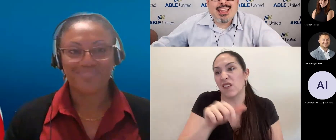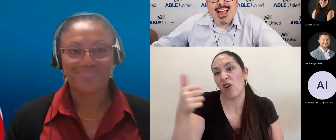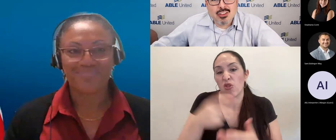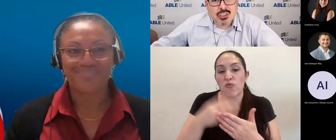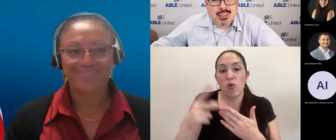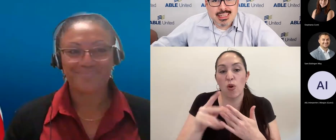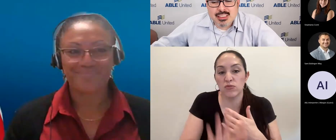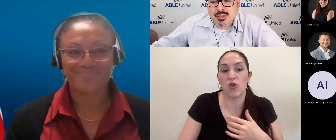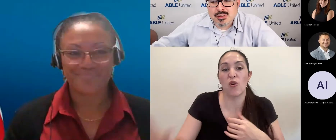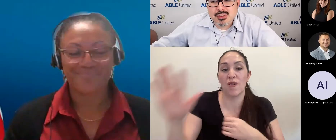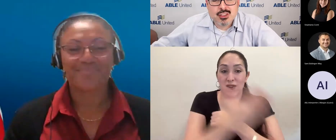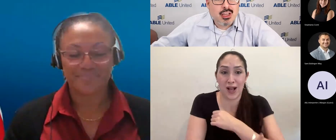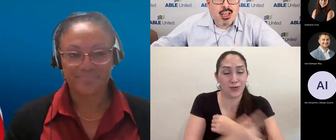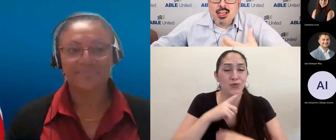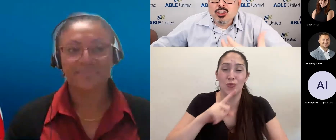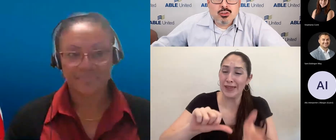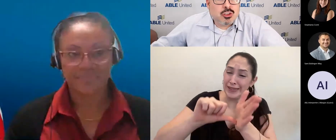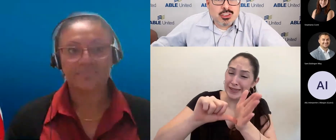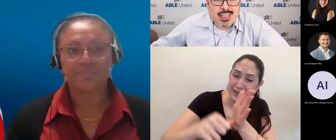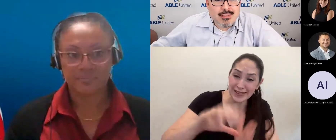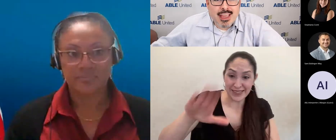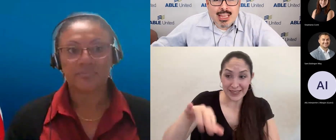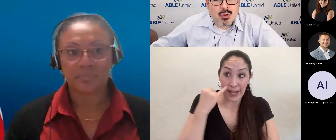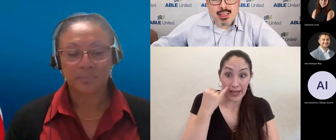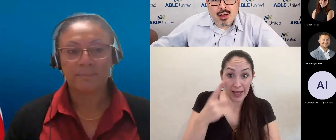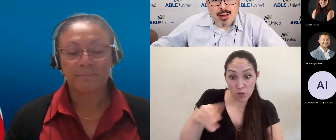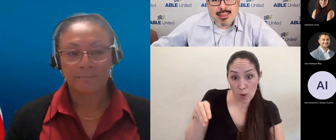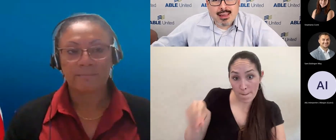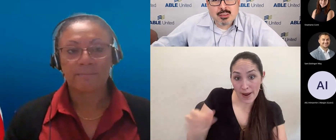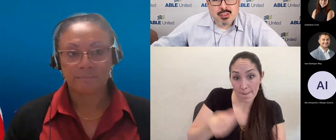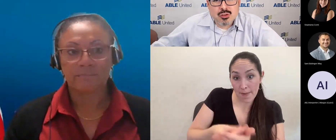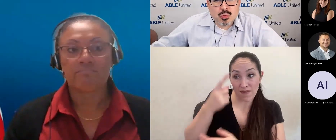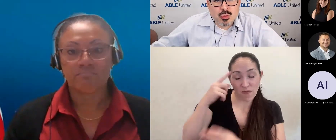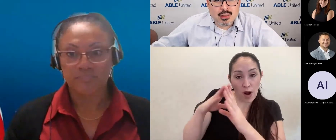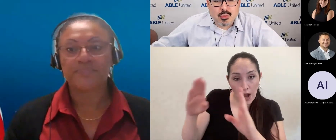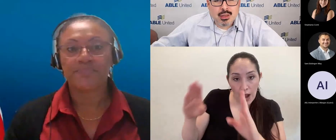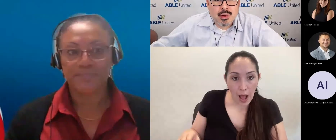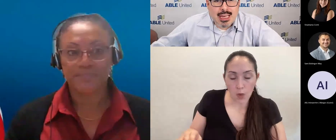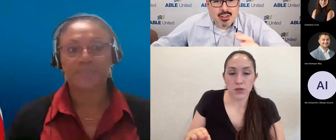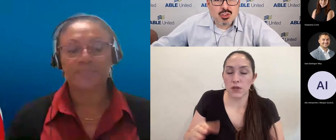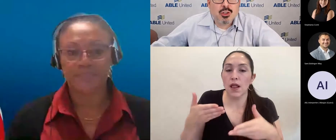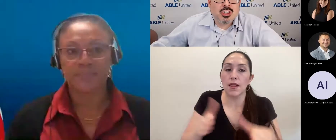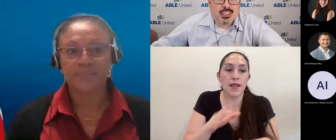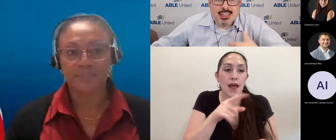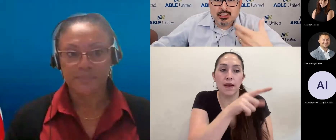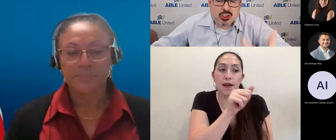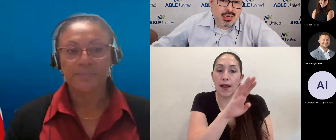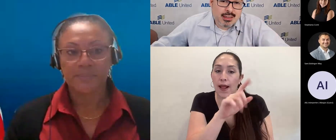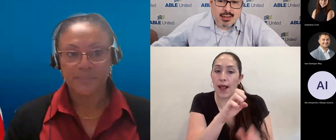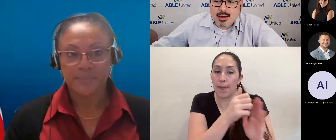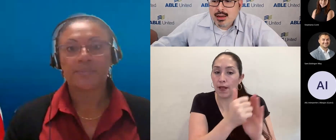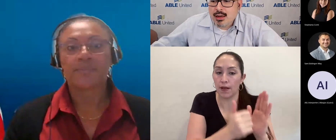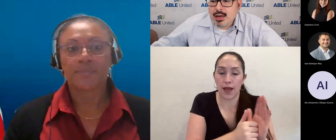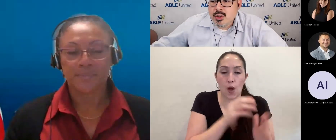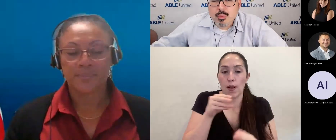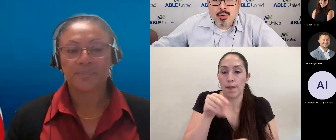you're paying housing related expenses, just have the ABLE account pay that expense directly. We have it to where you can cut a